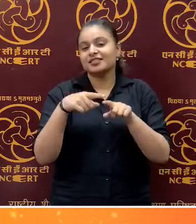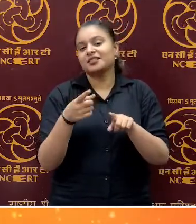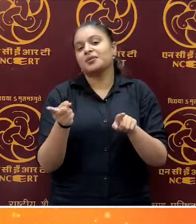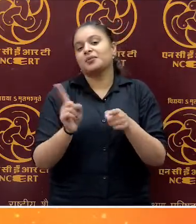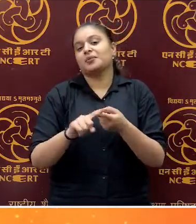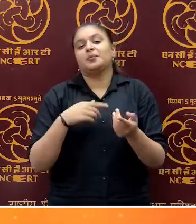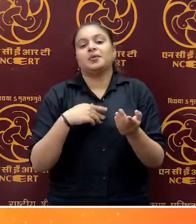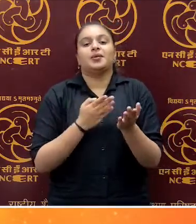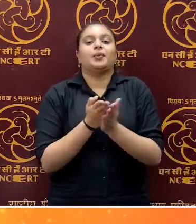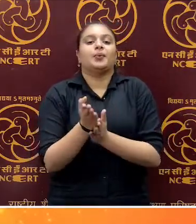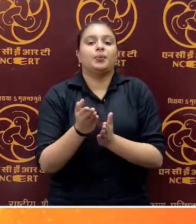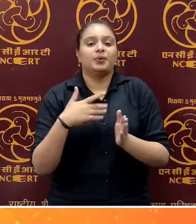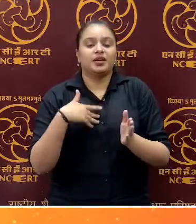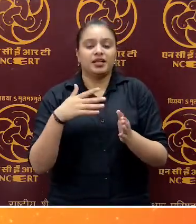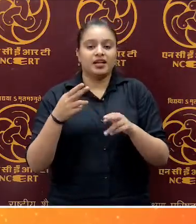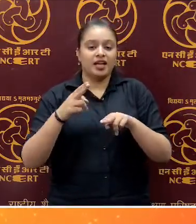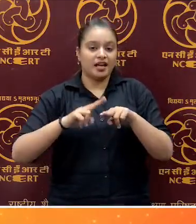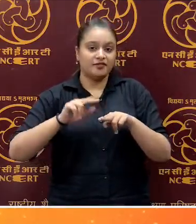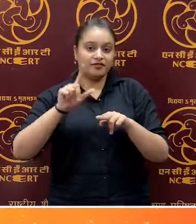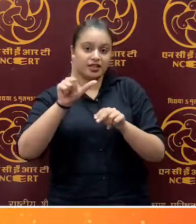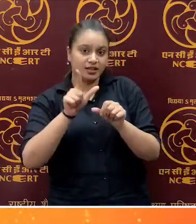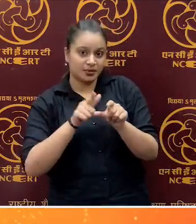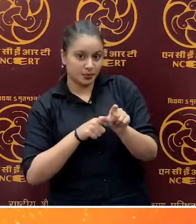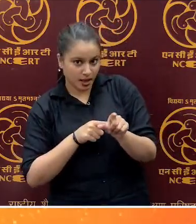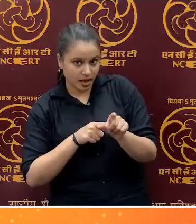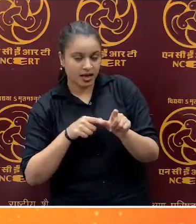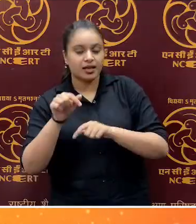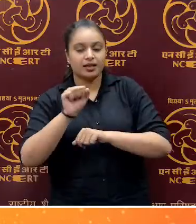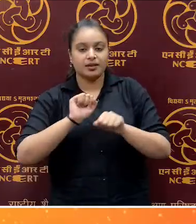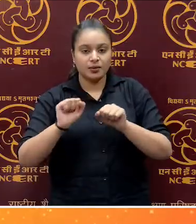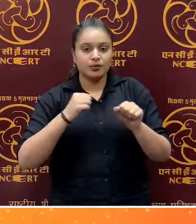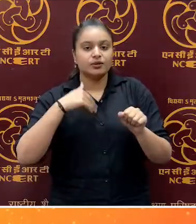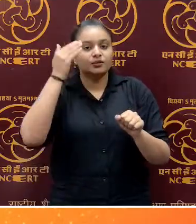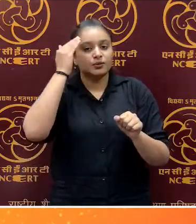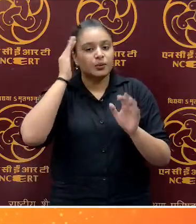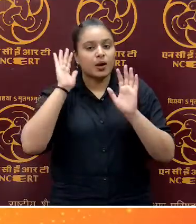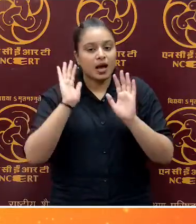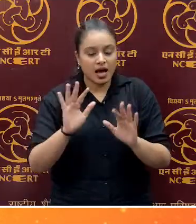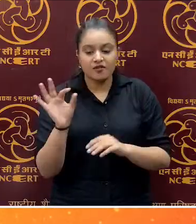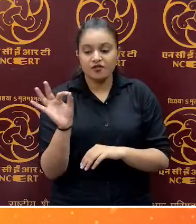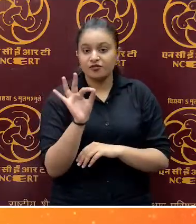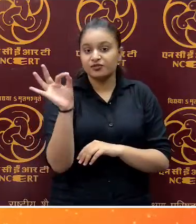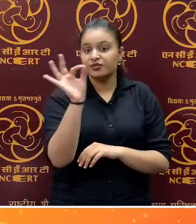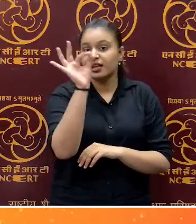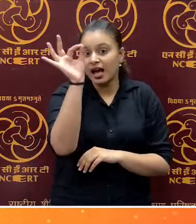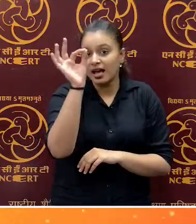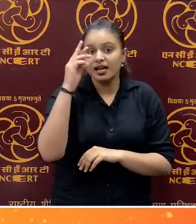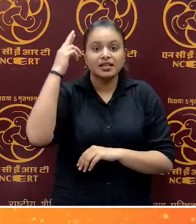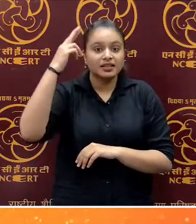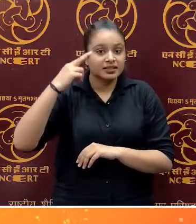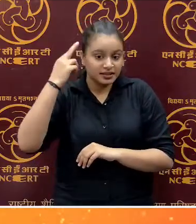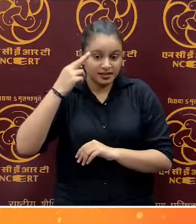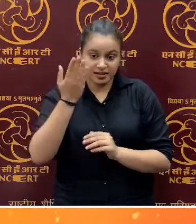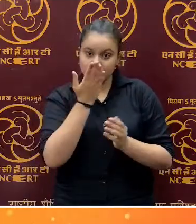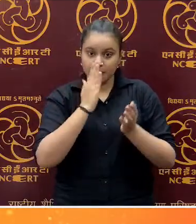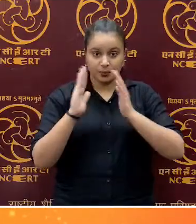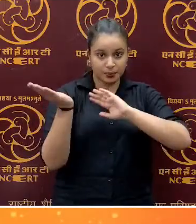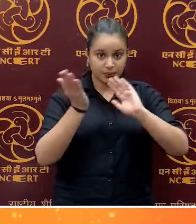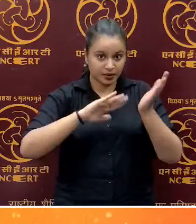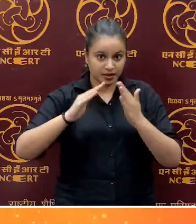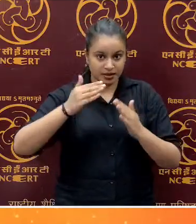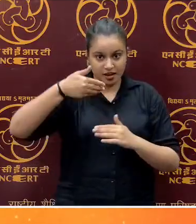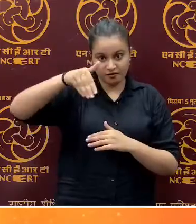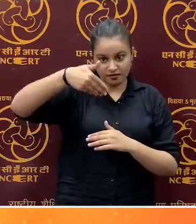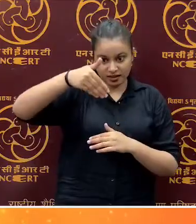our fly recollects its name, and it knows that it is known as fly because the leaves are flying, right? Right. So